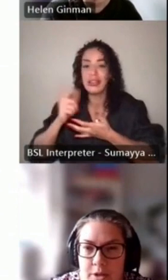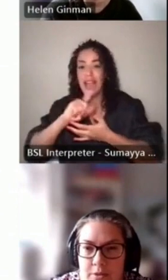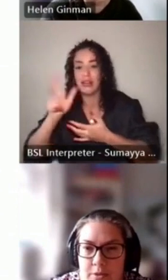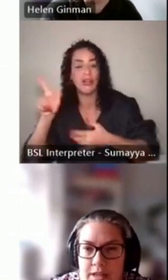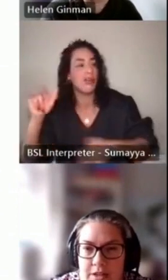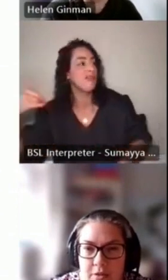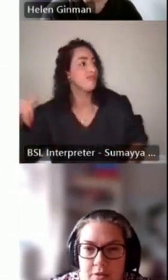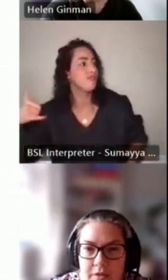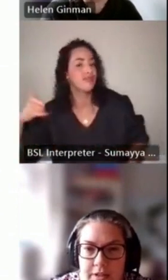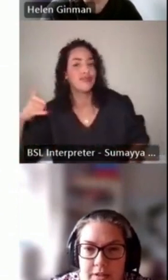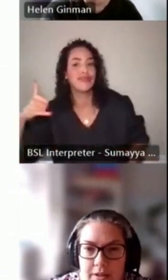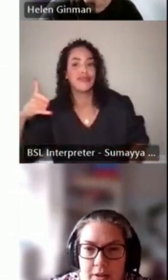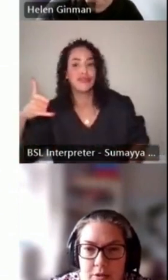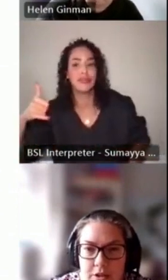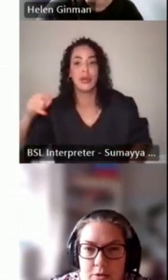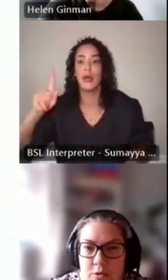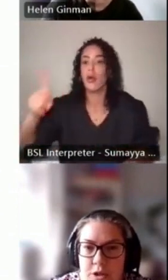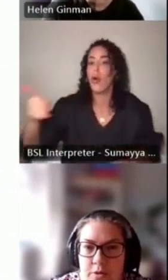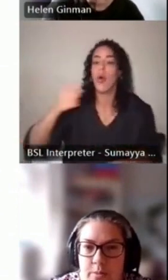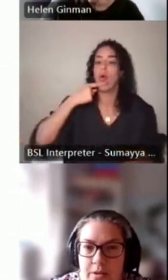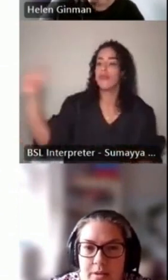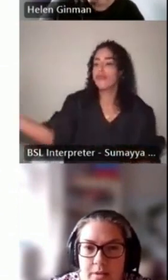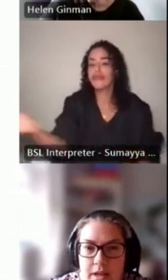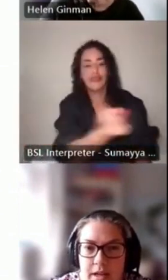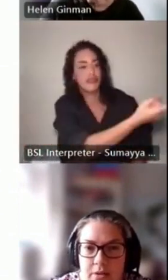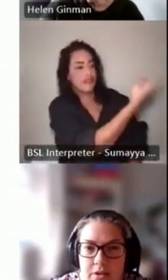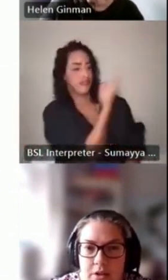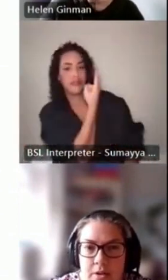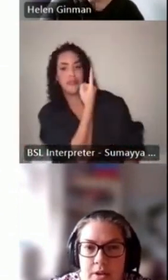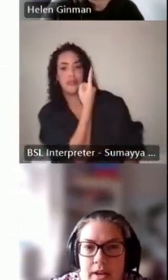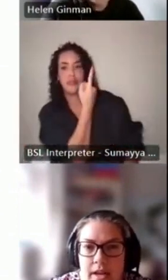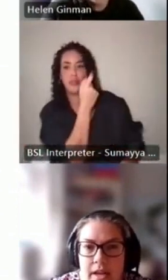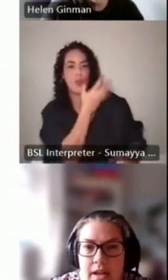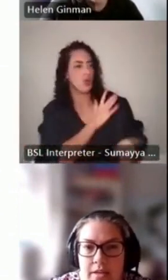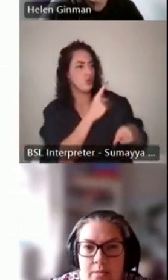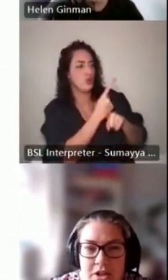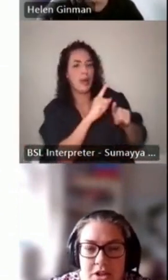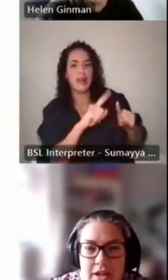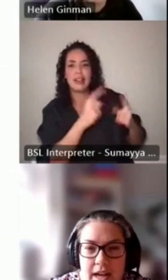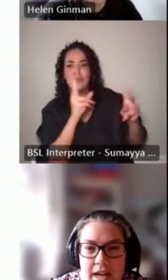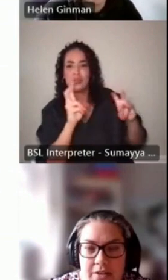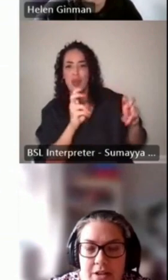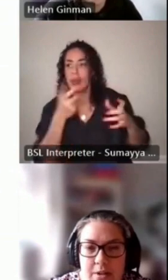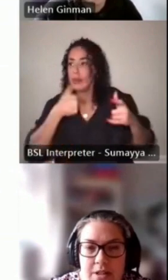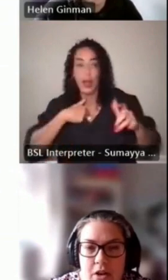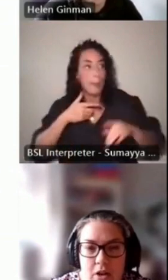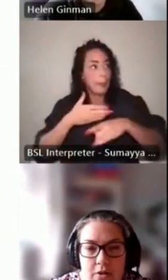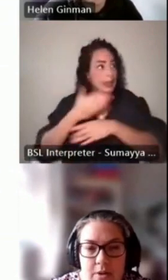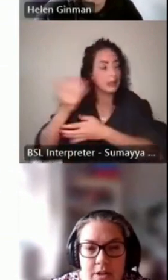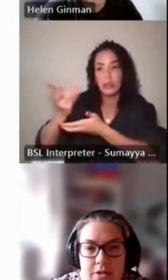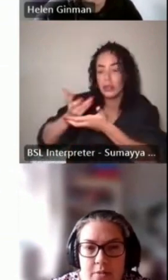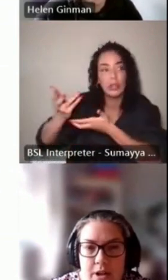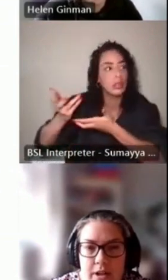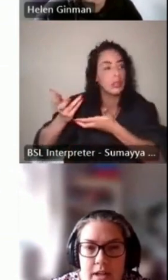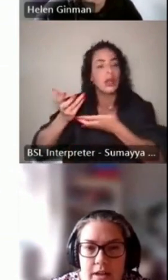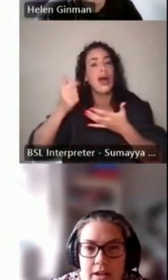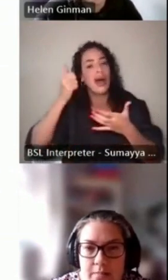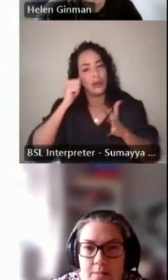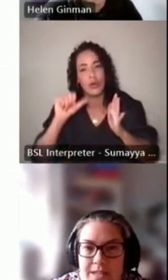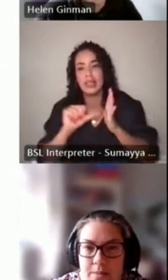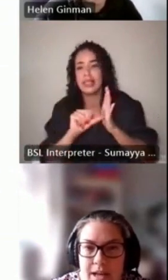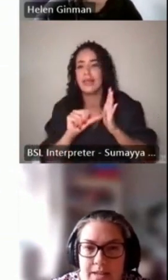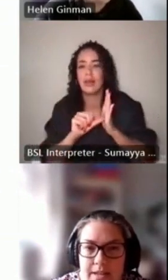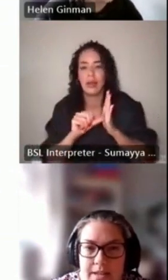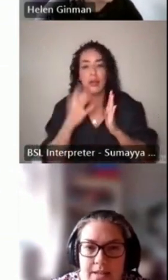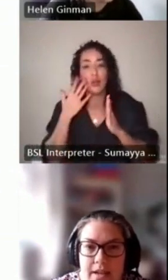someone bustles into your office and wants to talk to you about something else. So as much as you can, I know it's hard when you do work